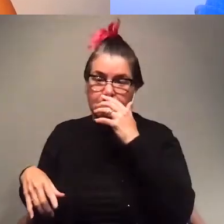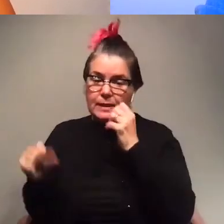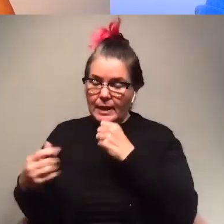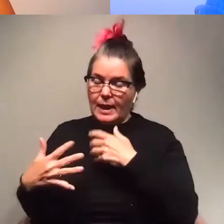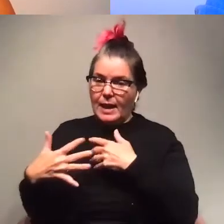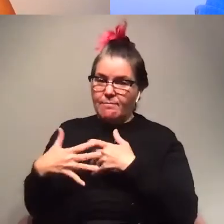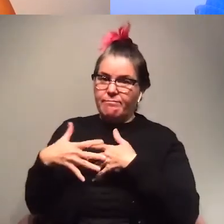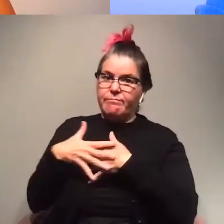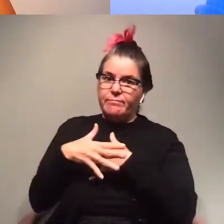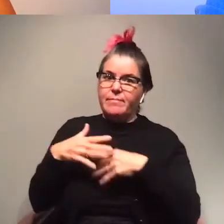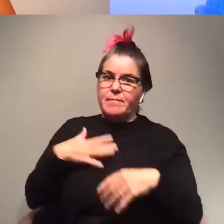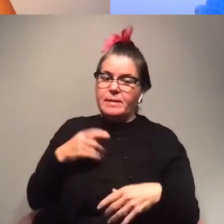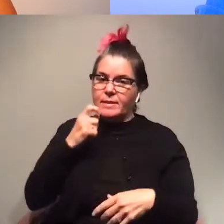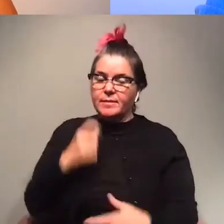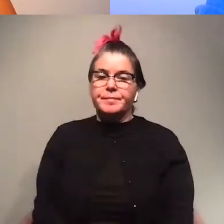skin.